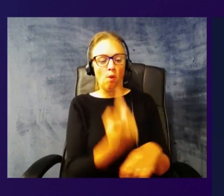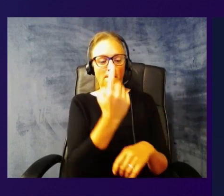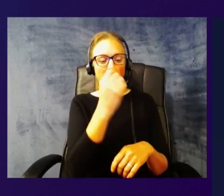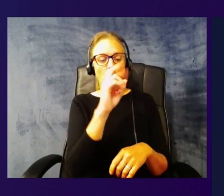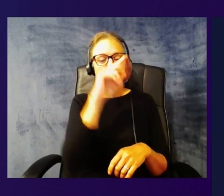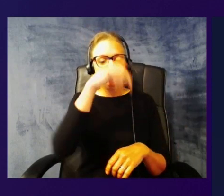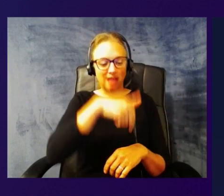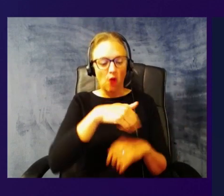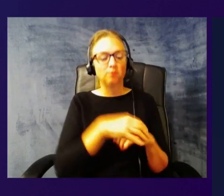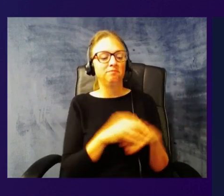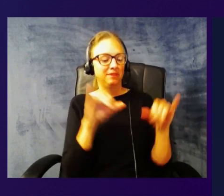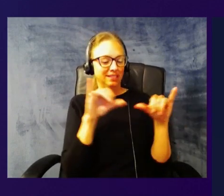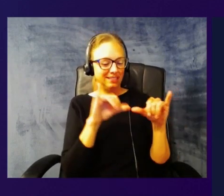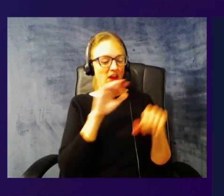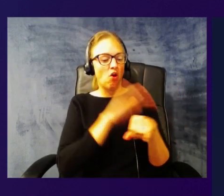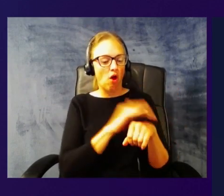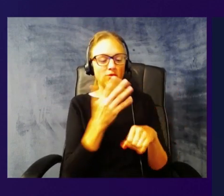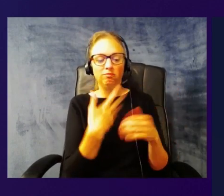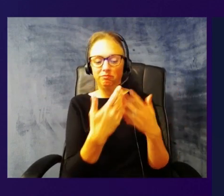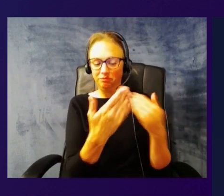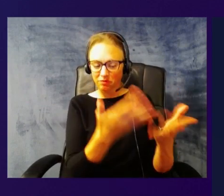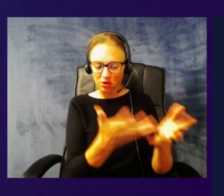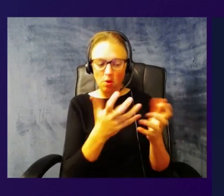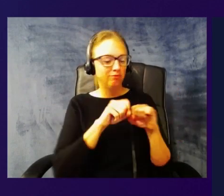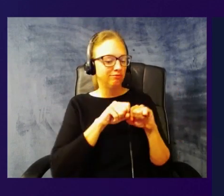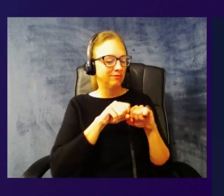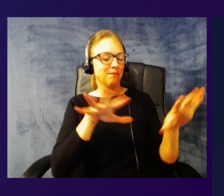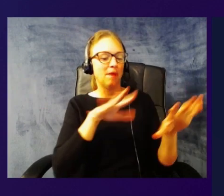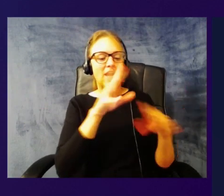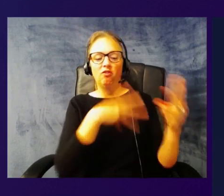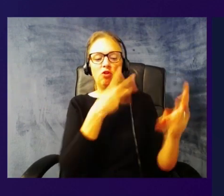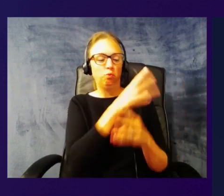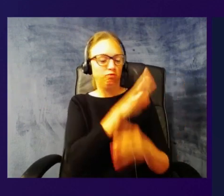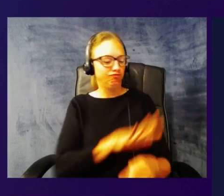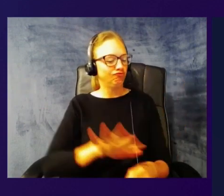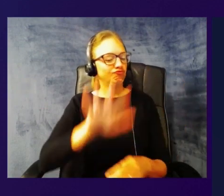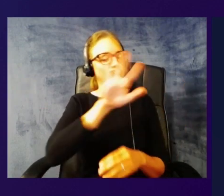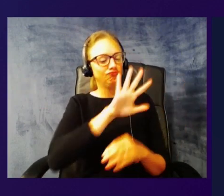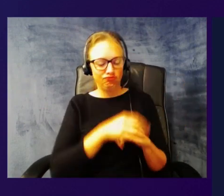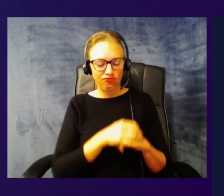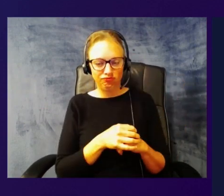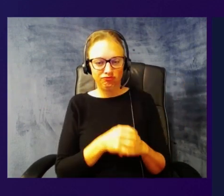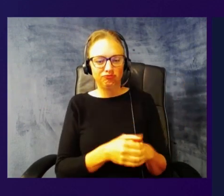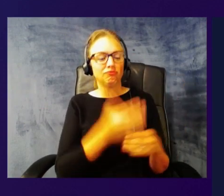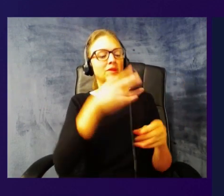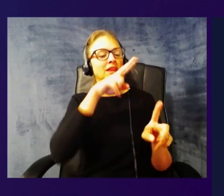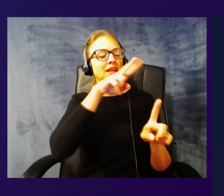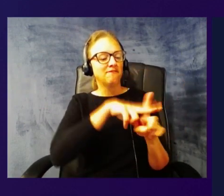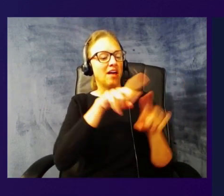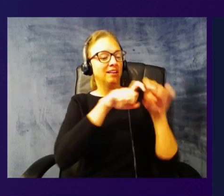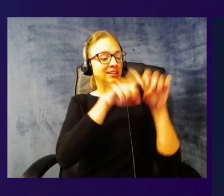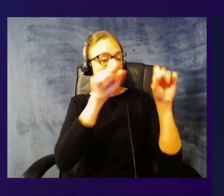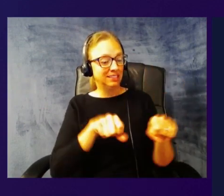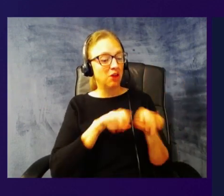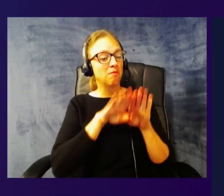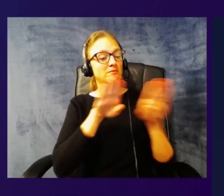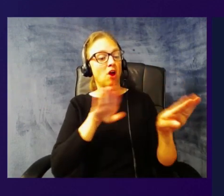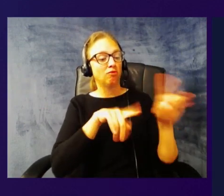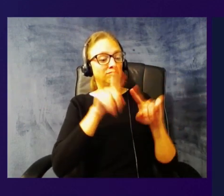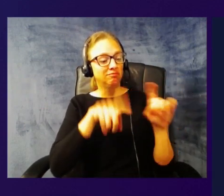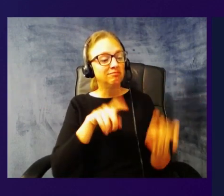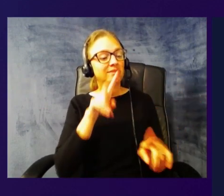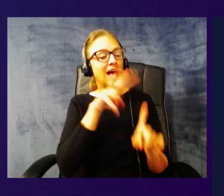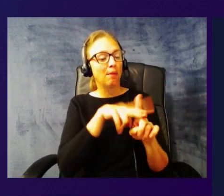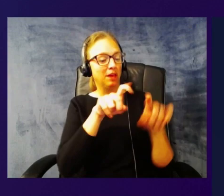scaled on demand, and deployed globally. These file systems cover a broad range of applications and use cases tailored to your